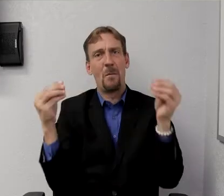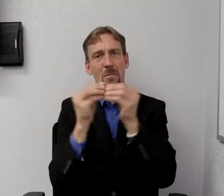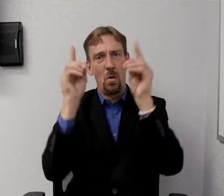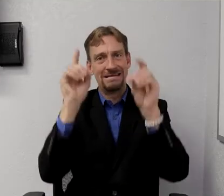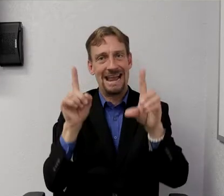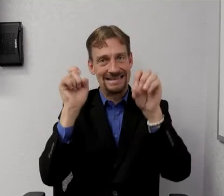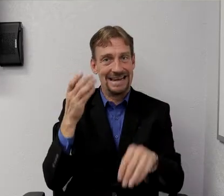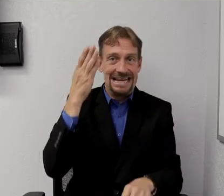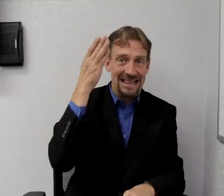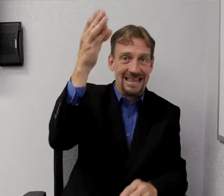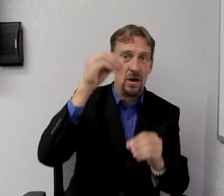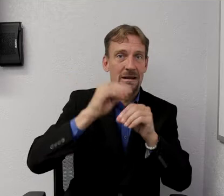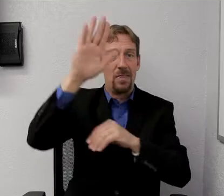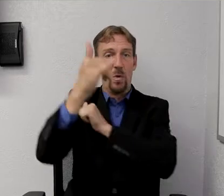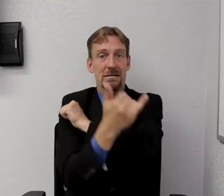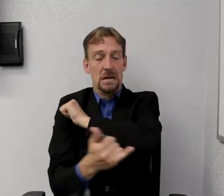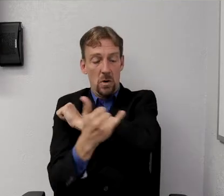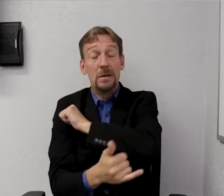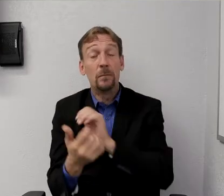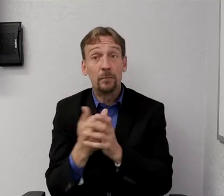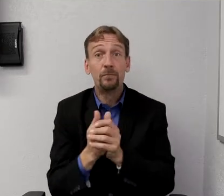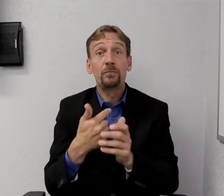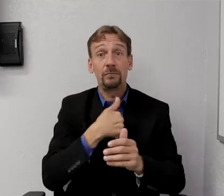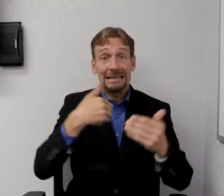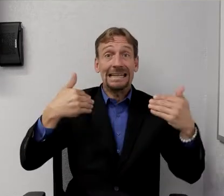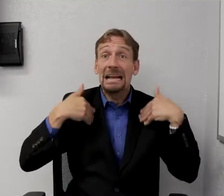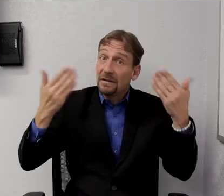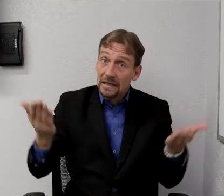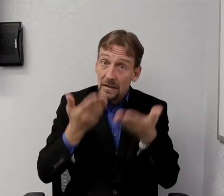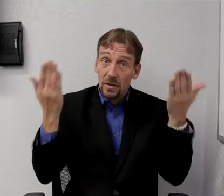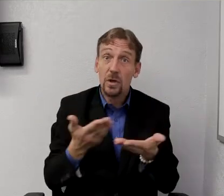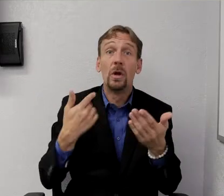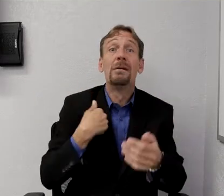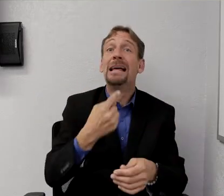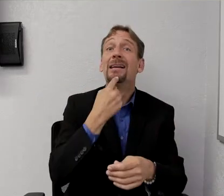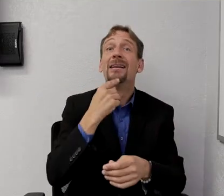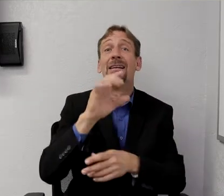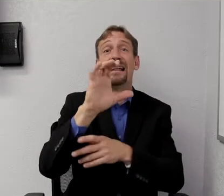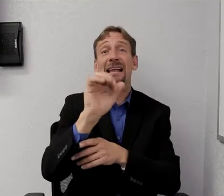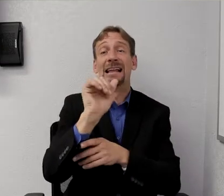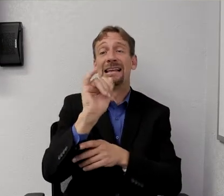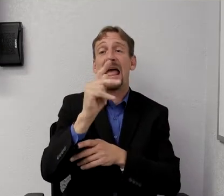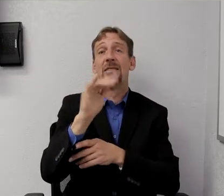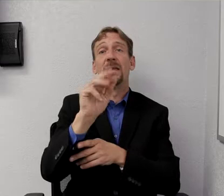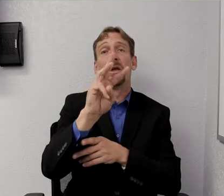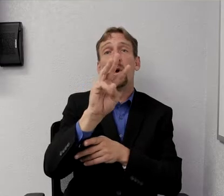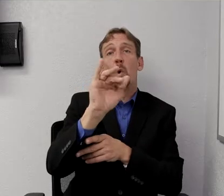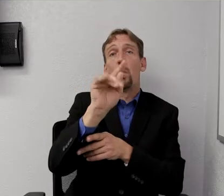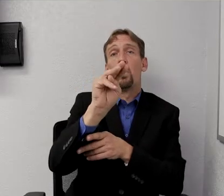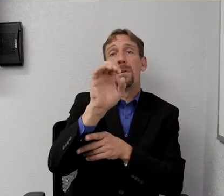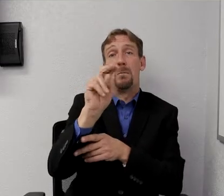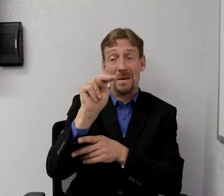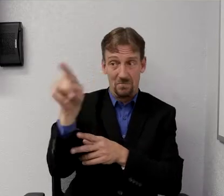own county. I do have in front of me here, and I mentioned Kathy Whitman, who's our infection prevention manager, puts